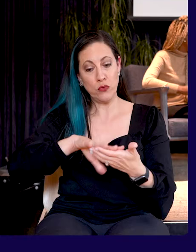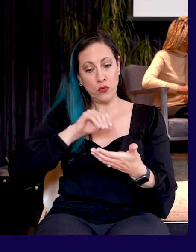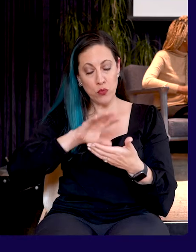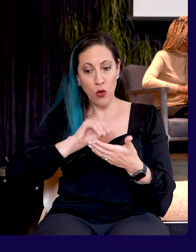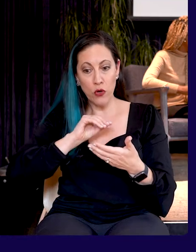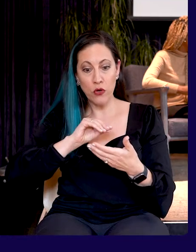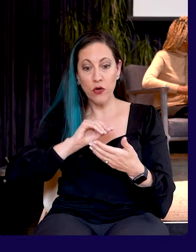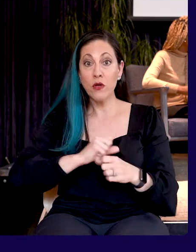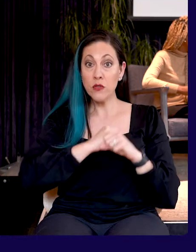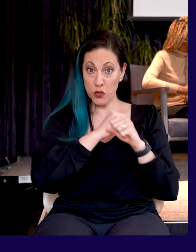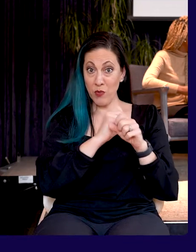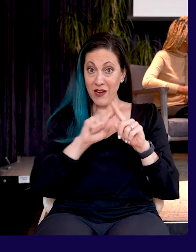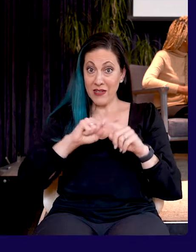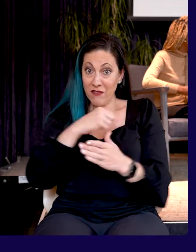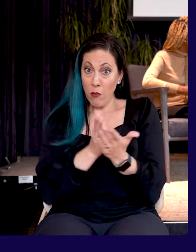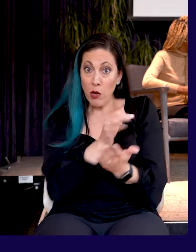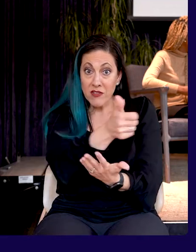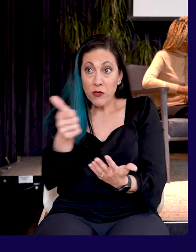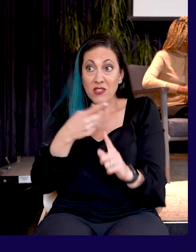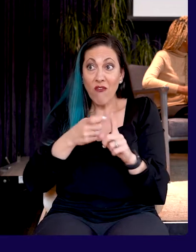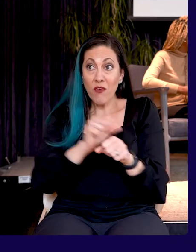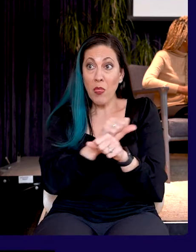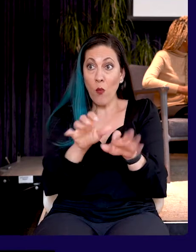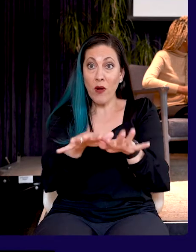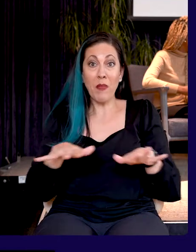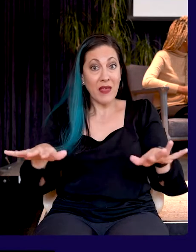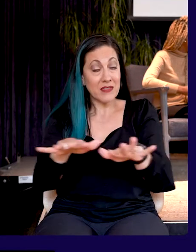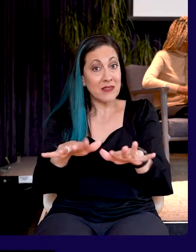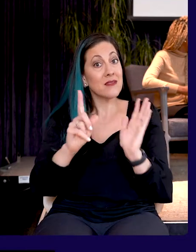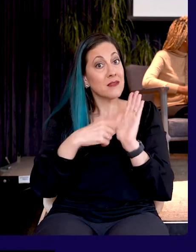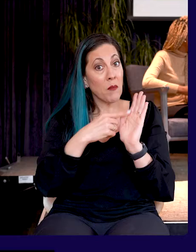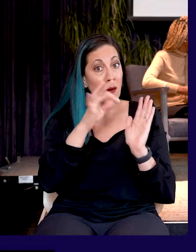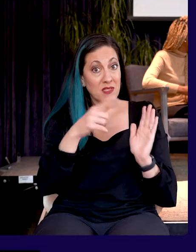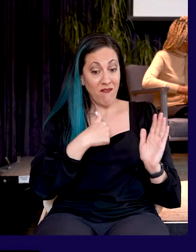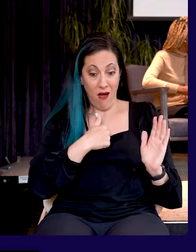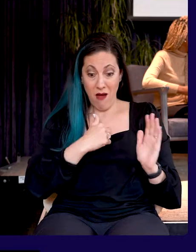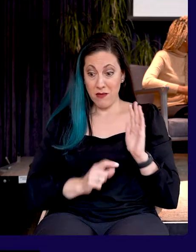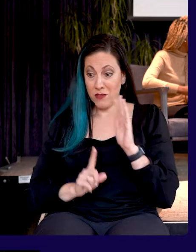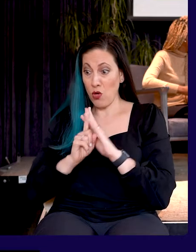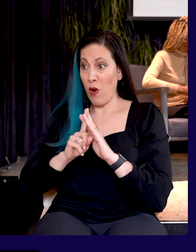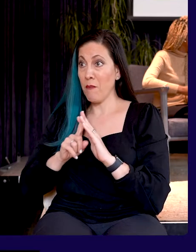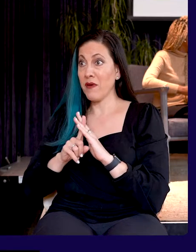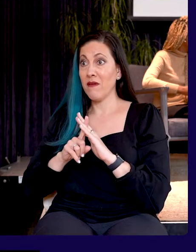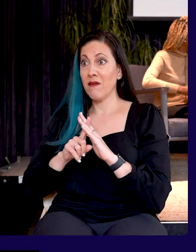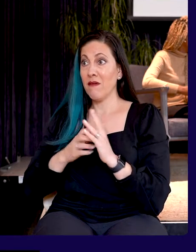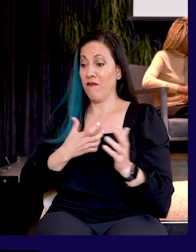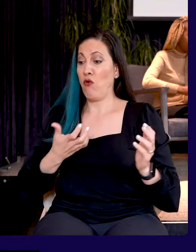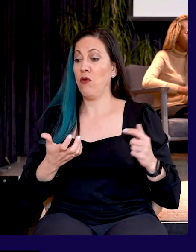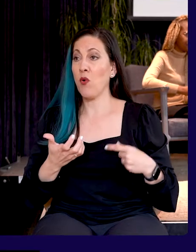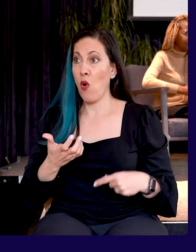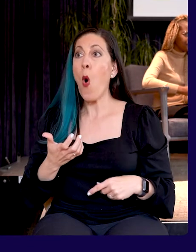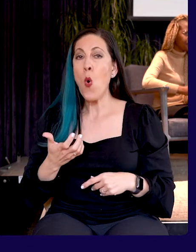to protect parts of yourself from the workplace, because oftentimes when you make yourself vulnerable to the workplace, that means that you are vulnerable